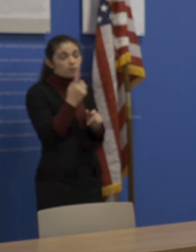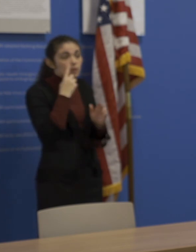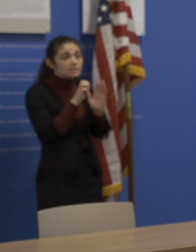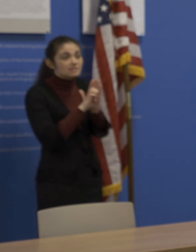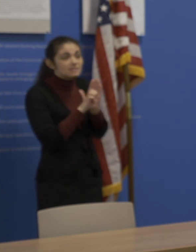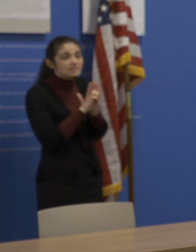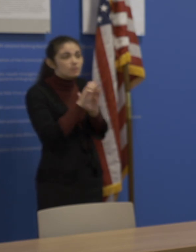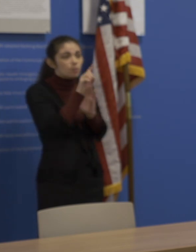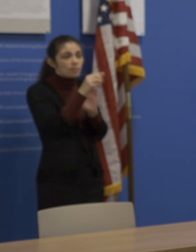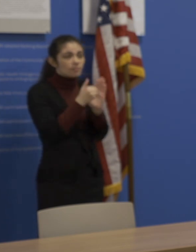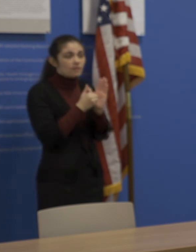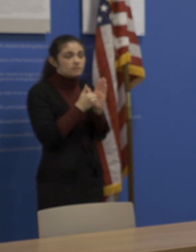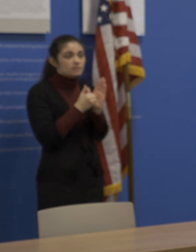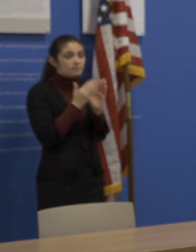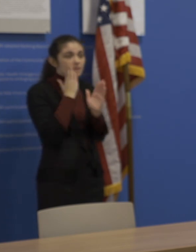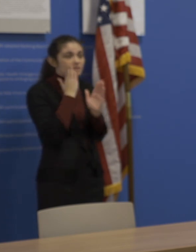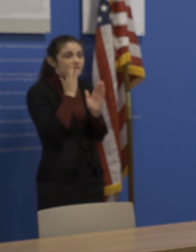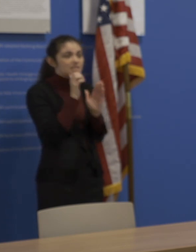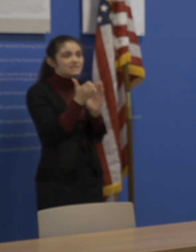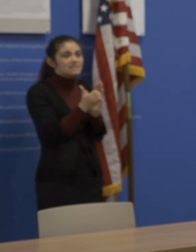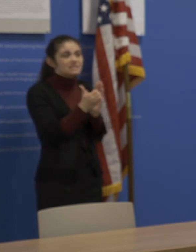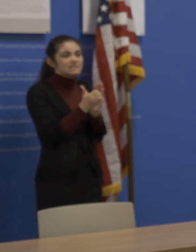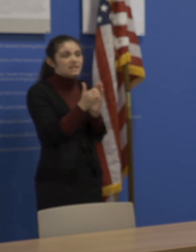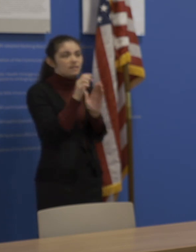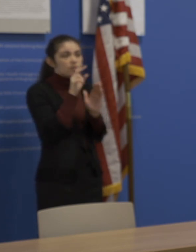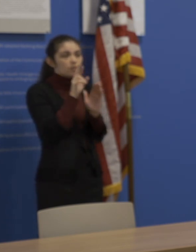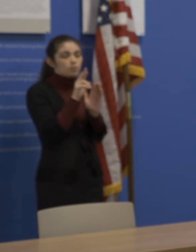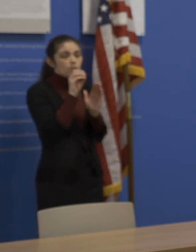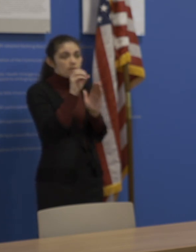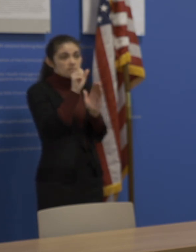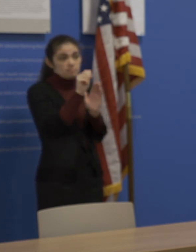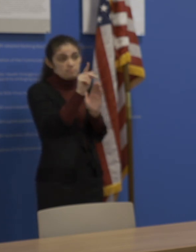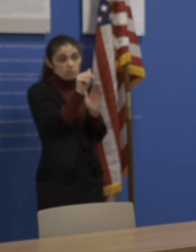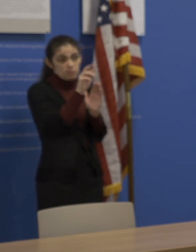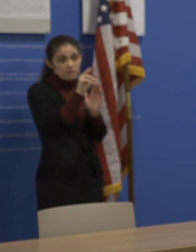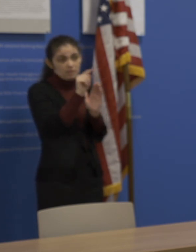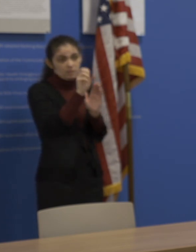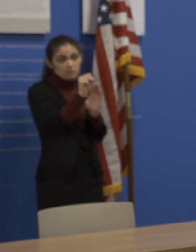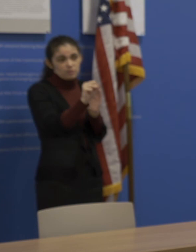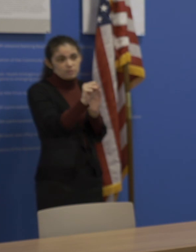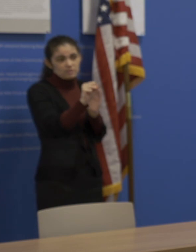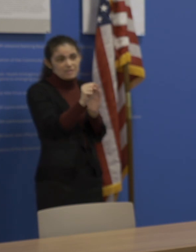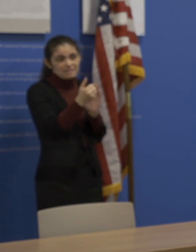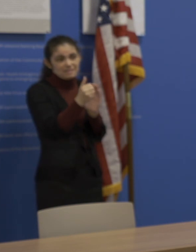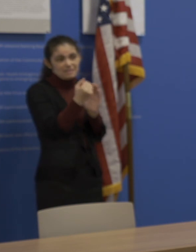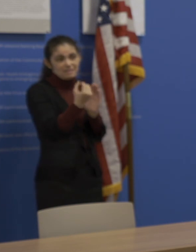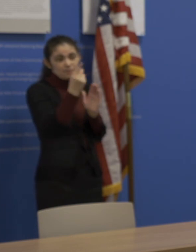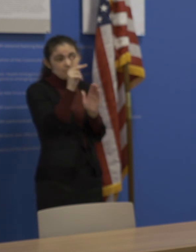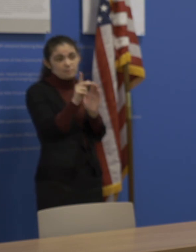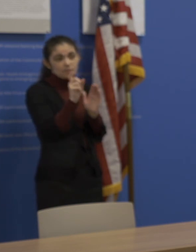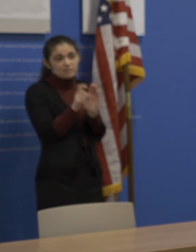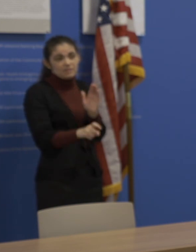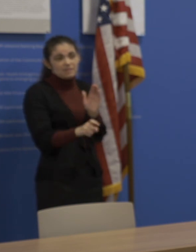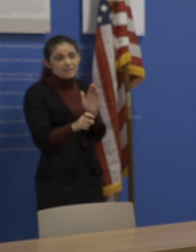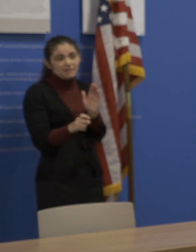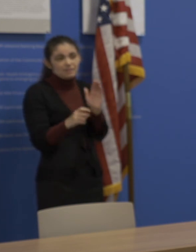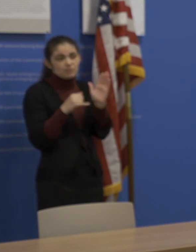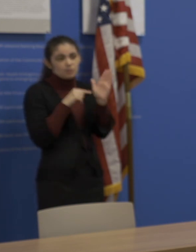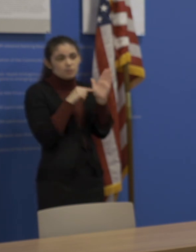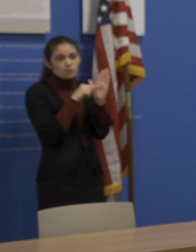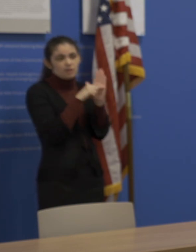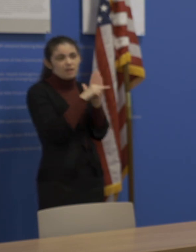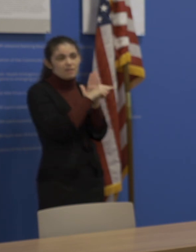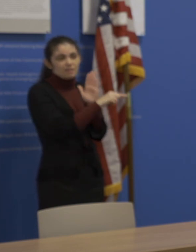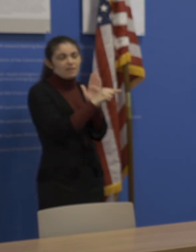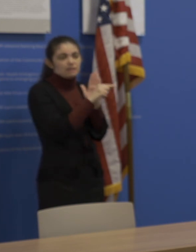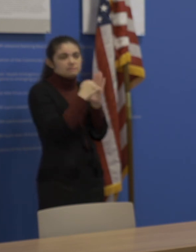example, if you have 1,000 beds available, if you have 10 respirators, and you have 11 people that need respirators, have you reached that dotted line at